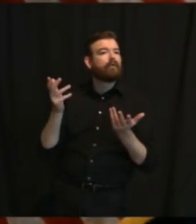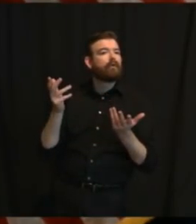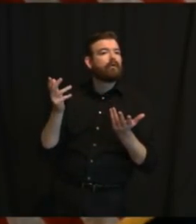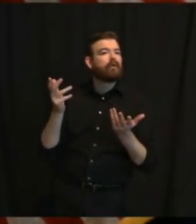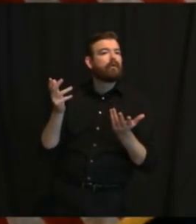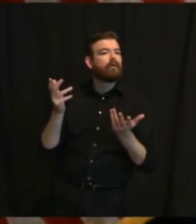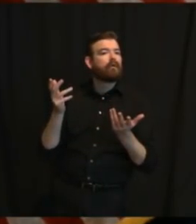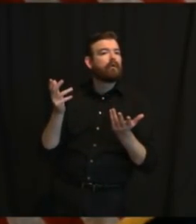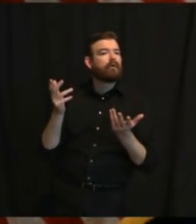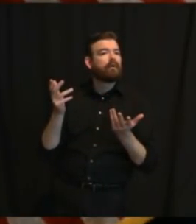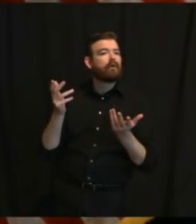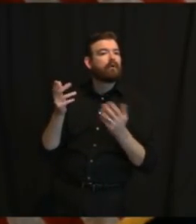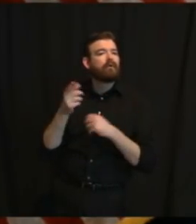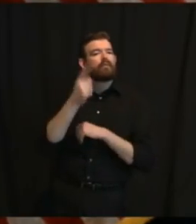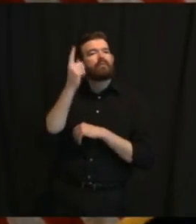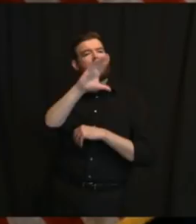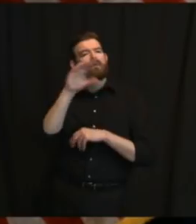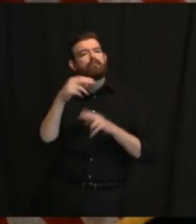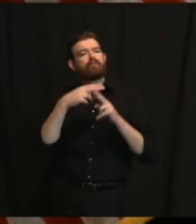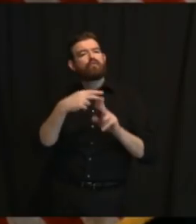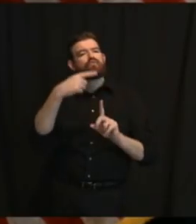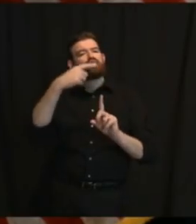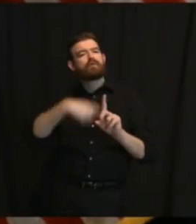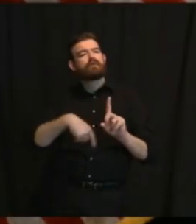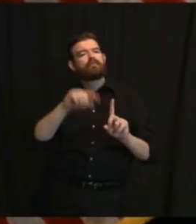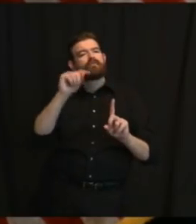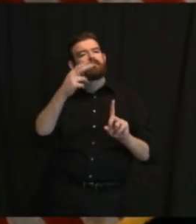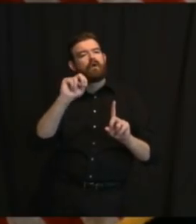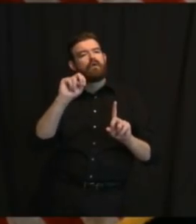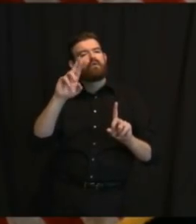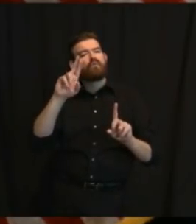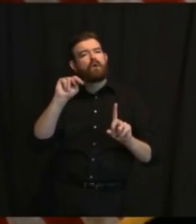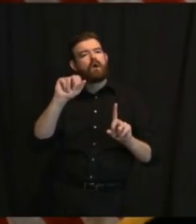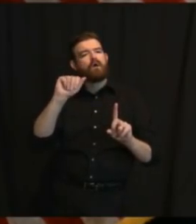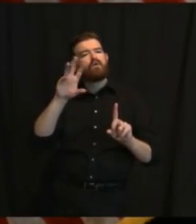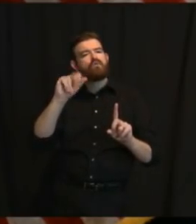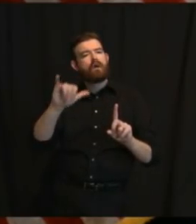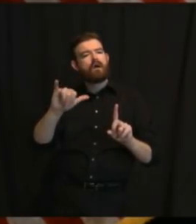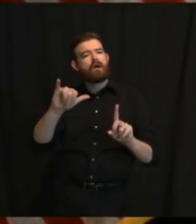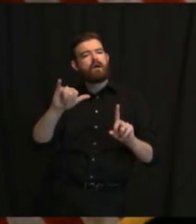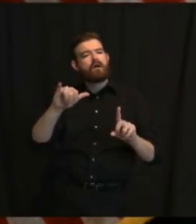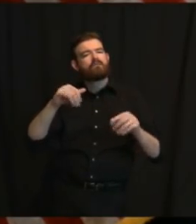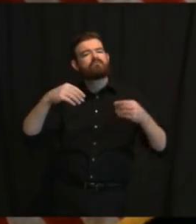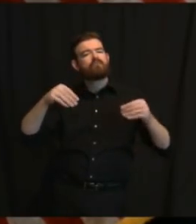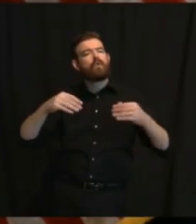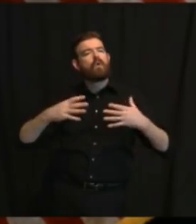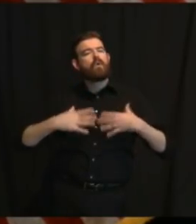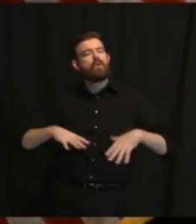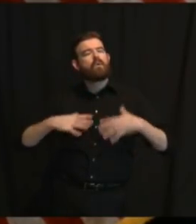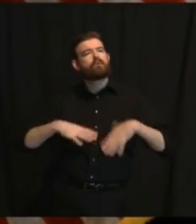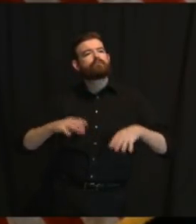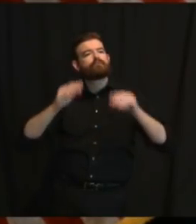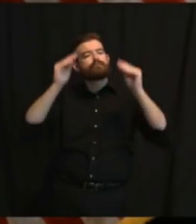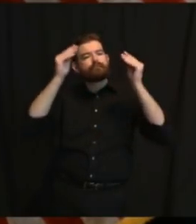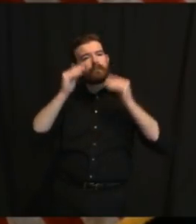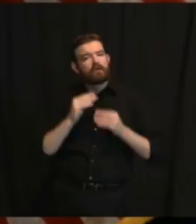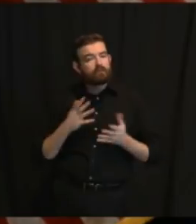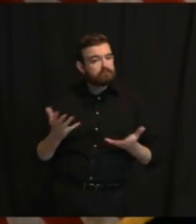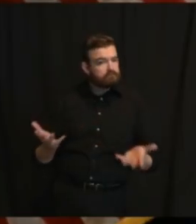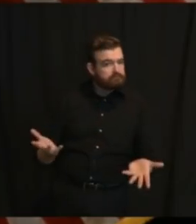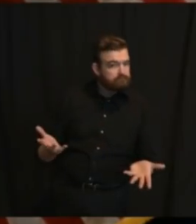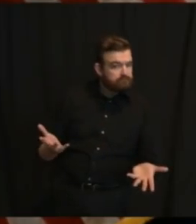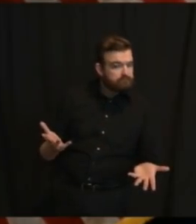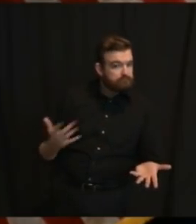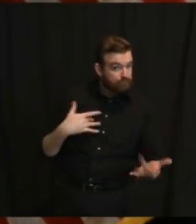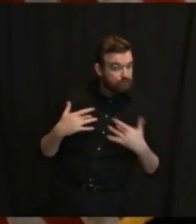are complaining? Two other quick ones. The state health department issued a letter March 31st telling resident nursing homes they could not require residents to